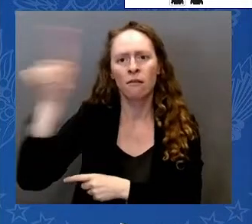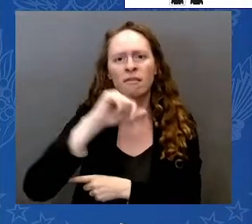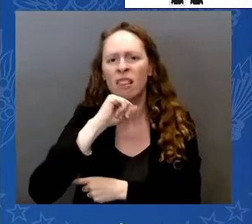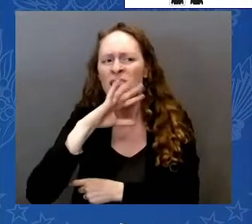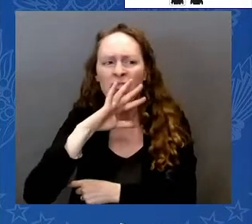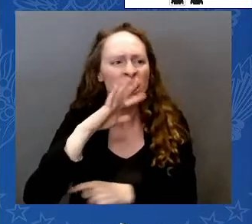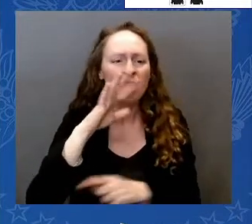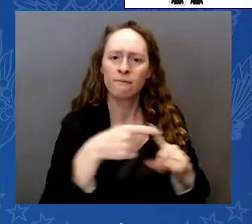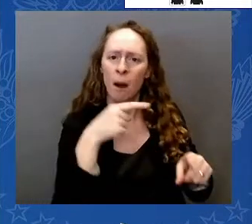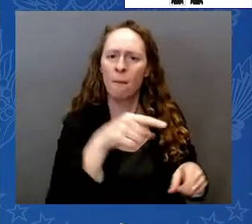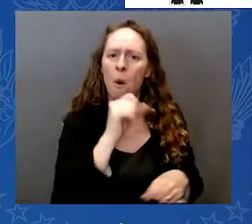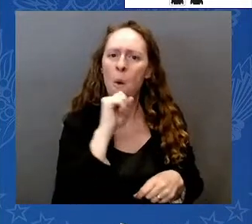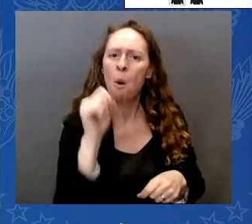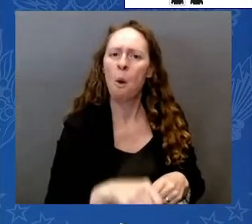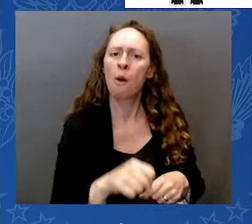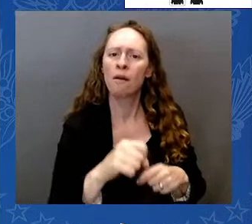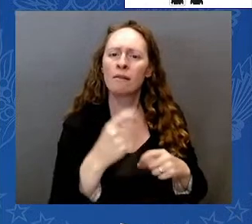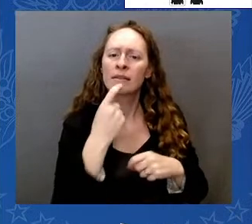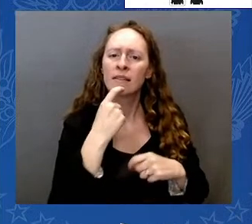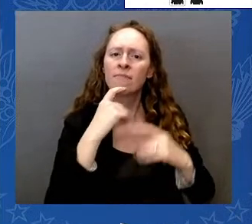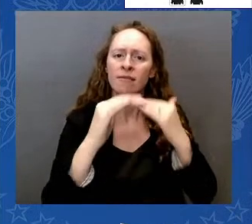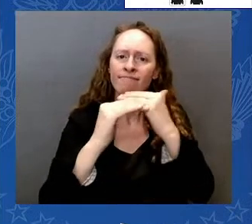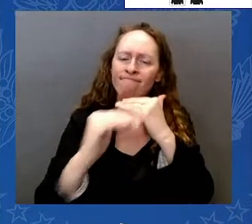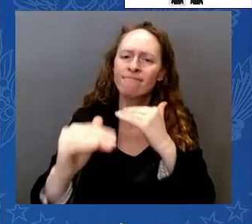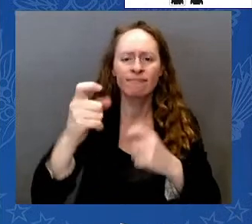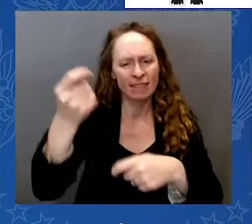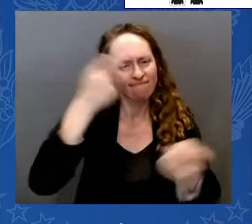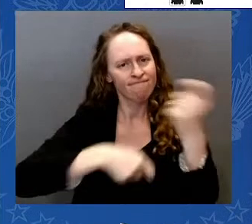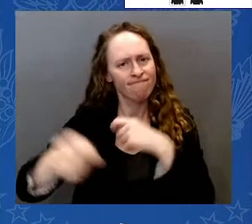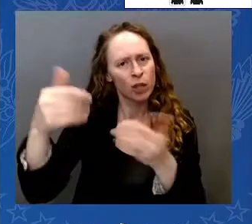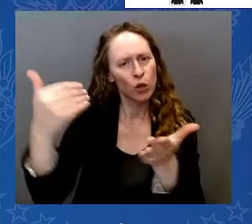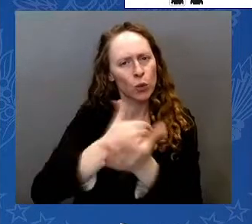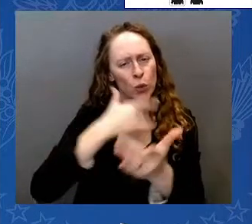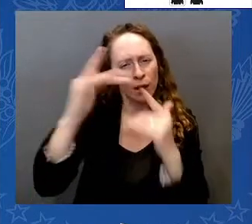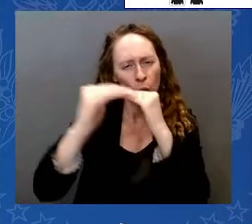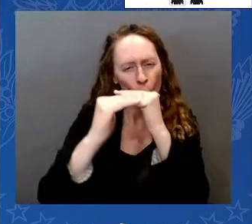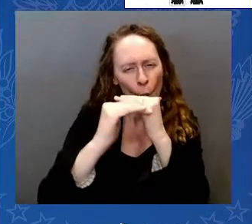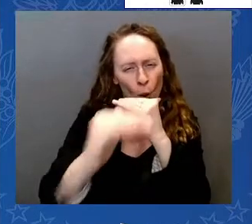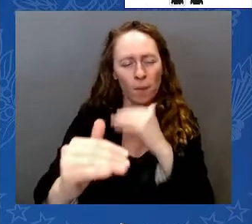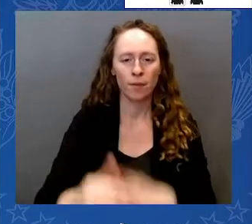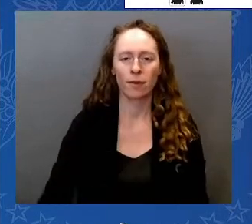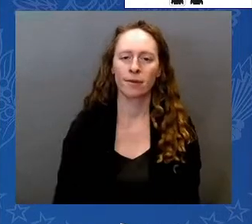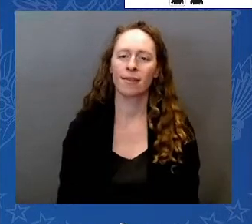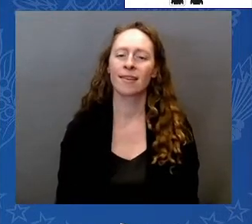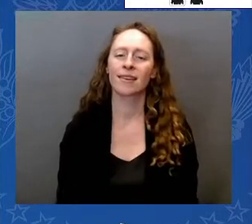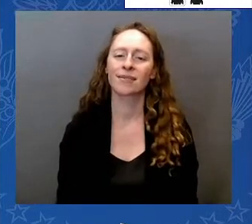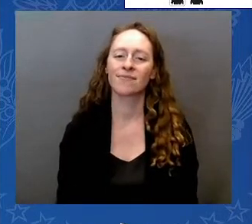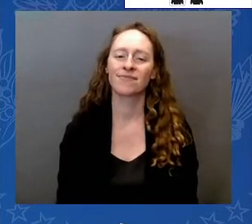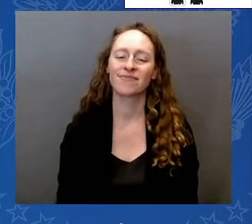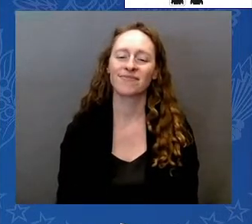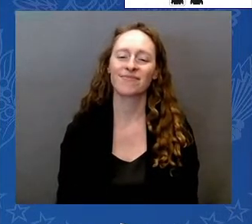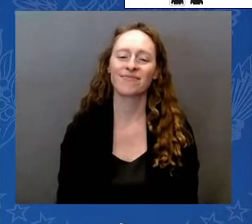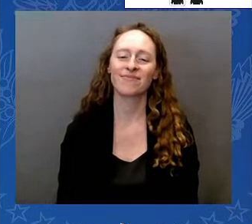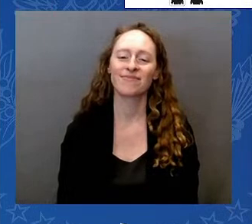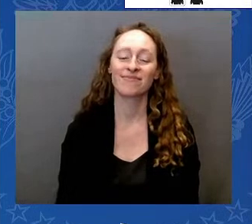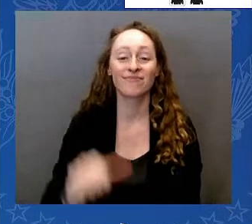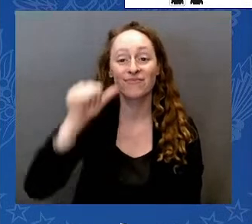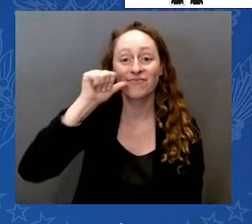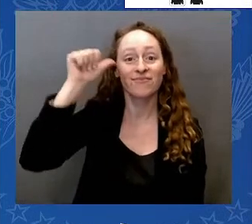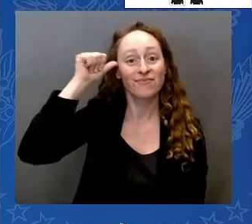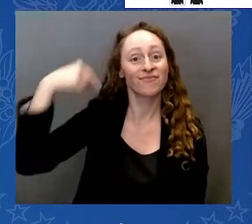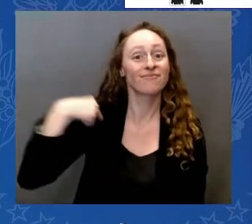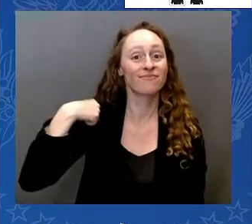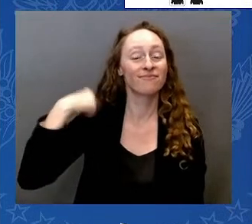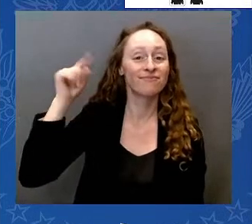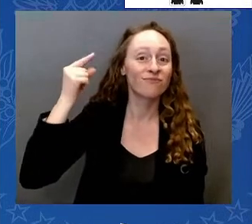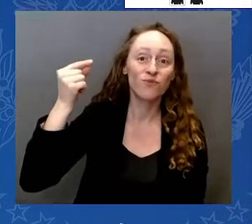York, where they're investing $20 billion in manufacturing advanced quantum computers here in the United States again,